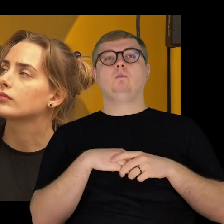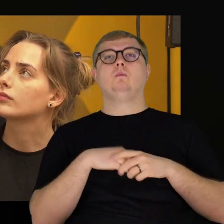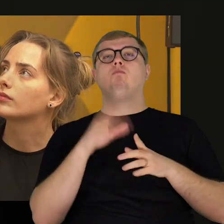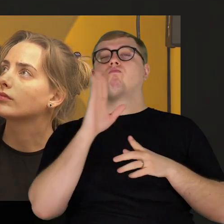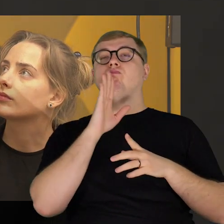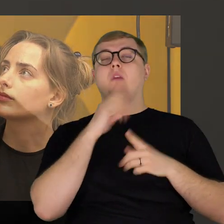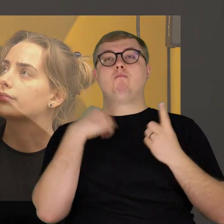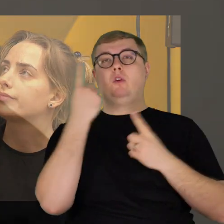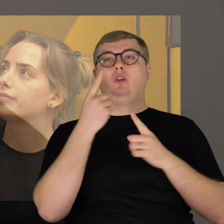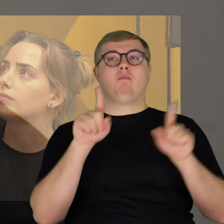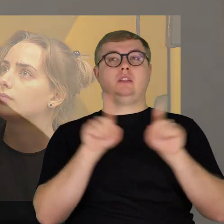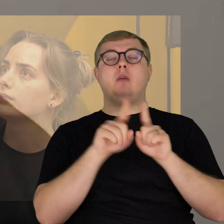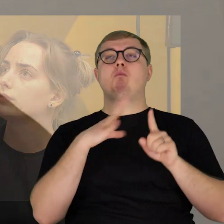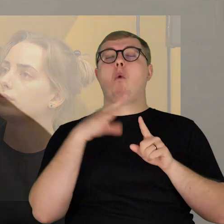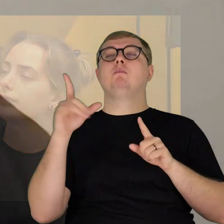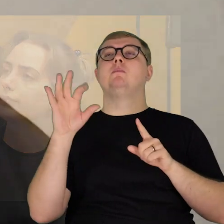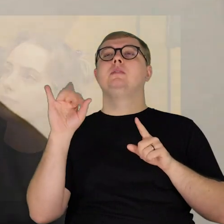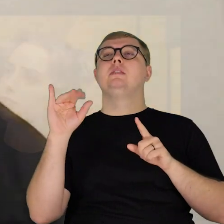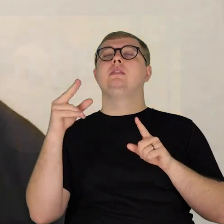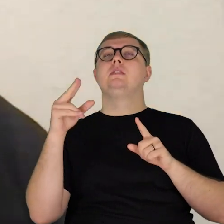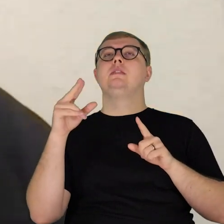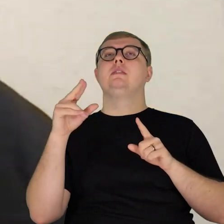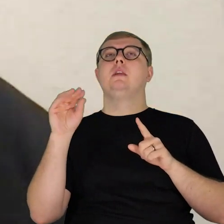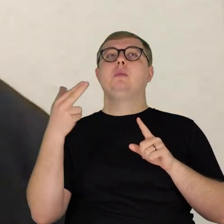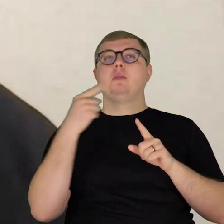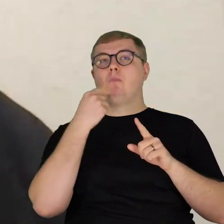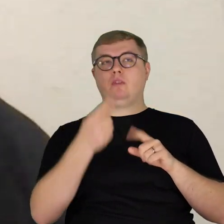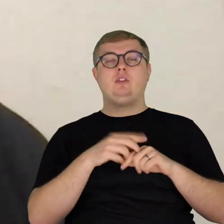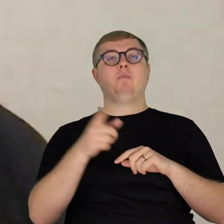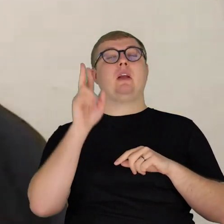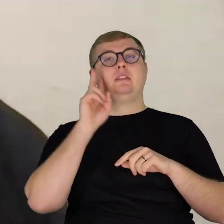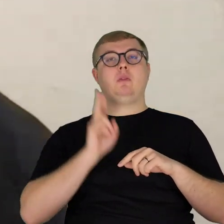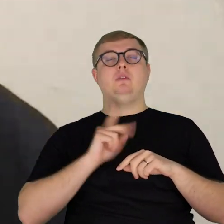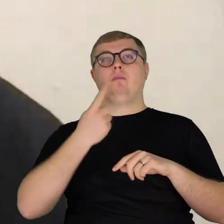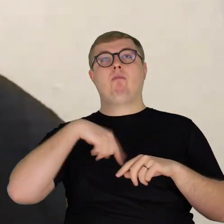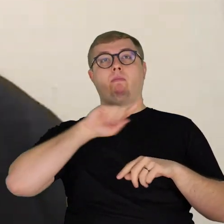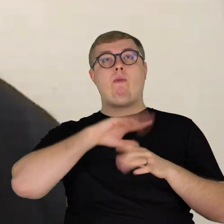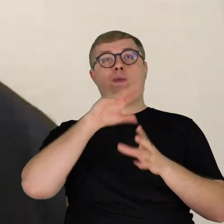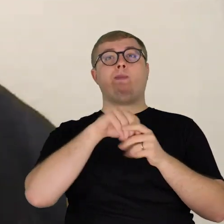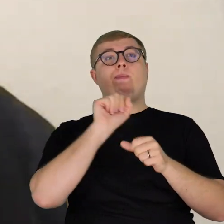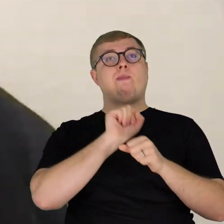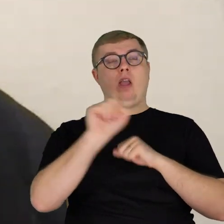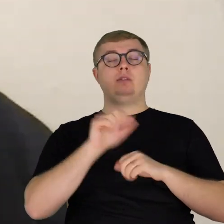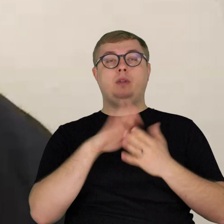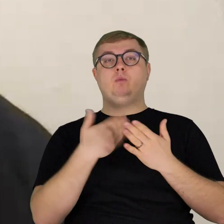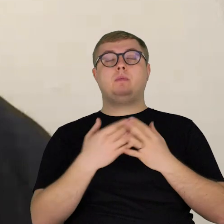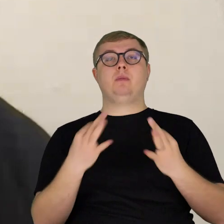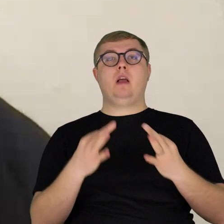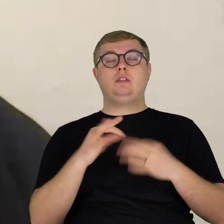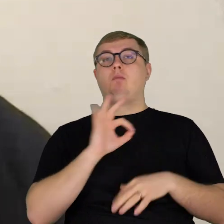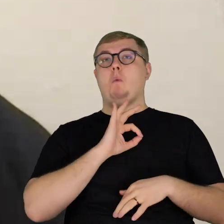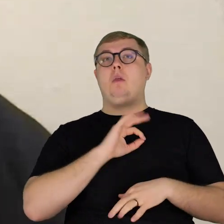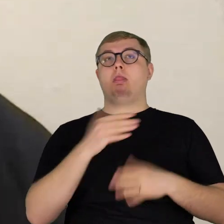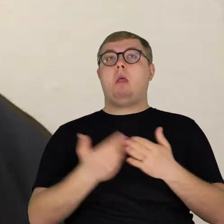as Séverine said, based on the institution we are at, for example, right now with my